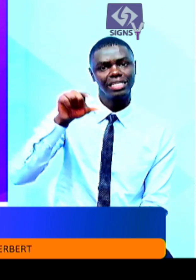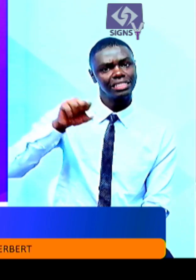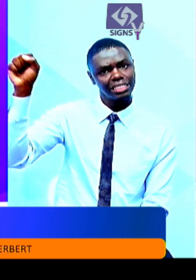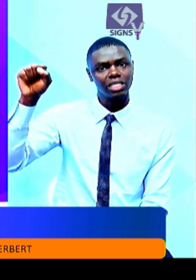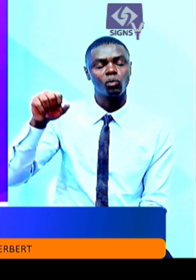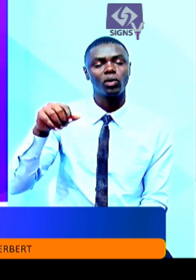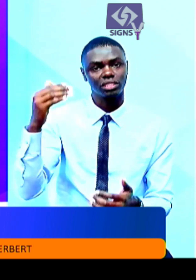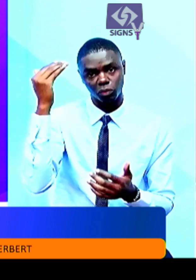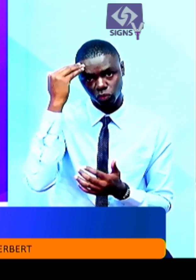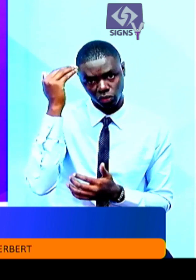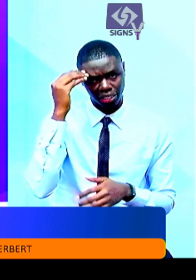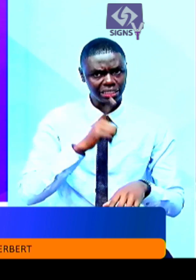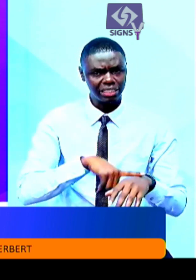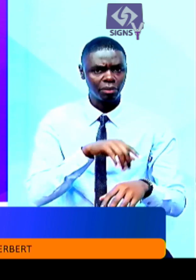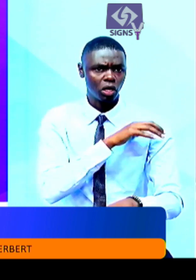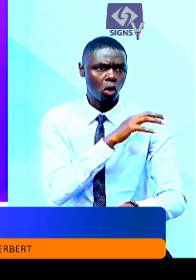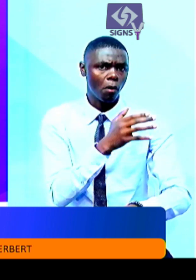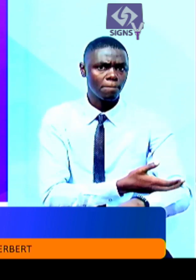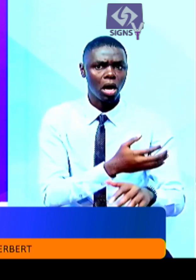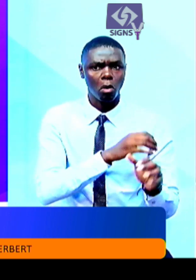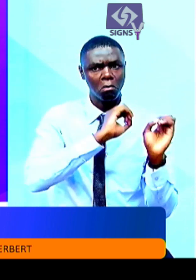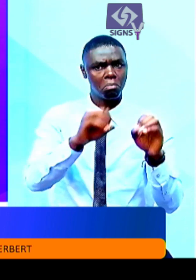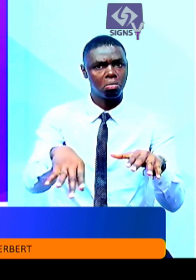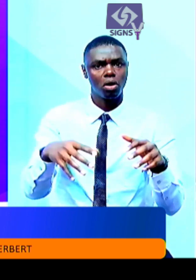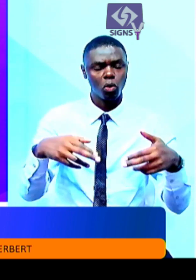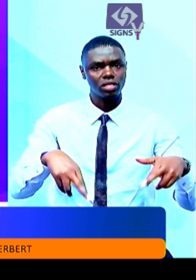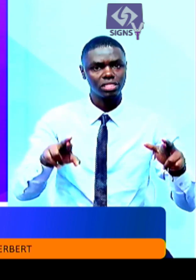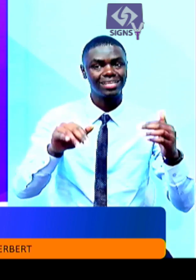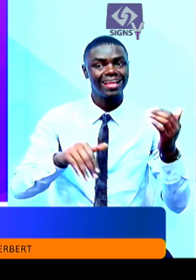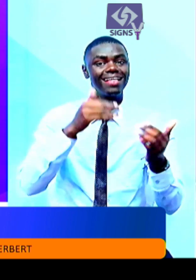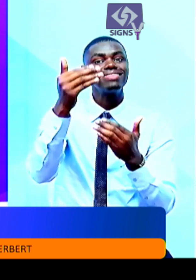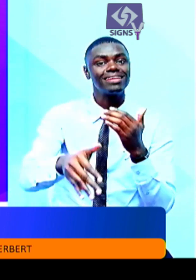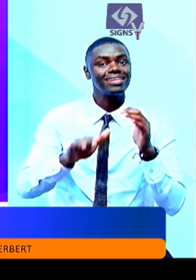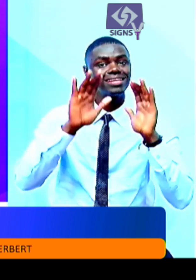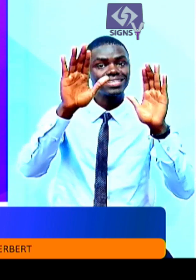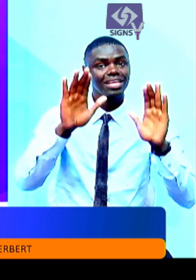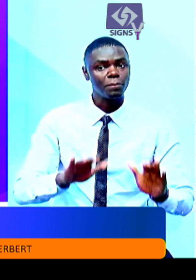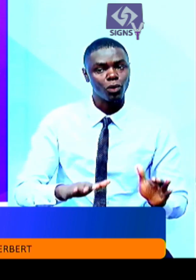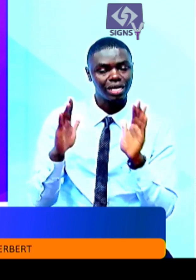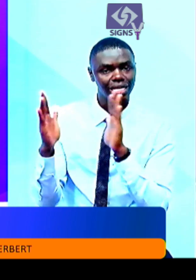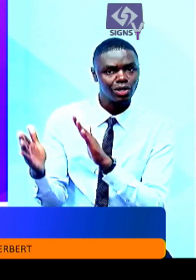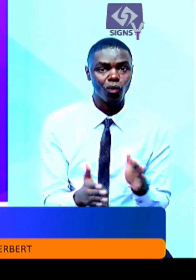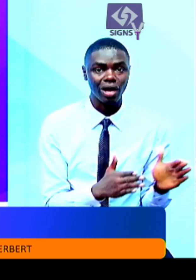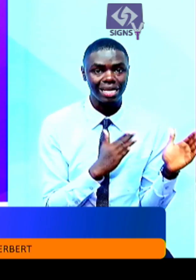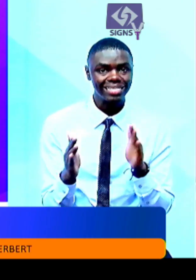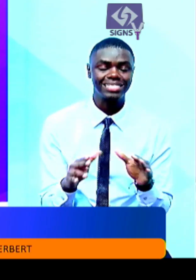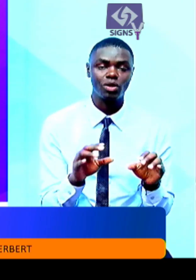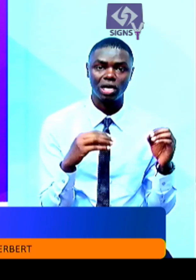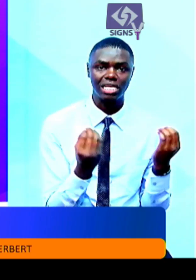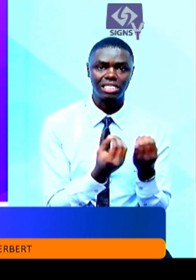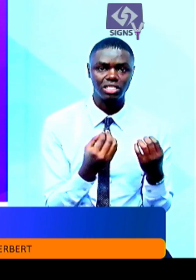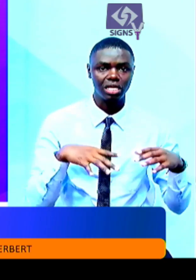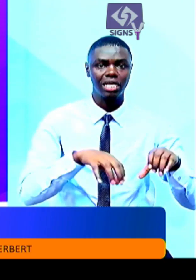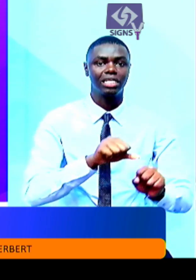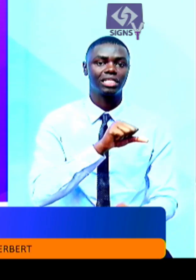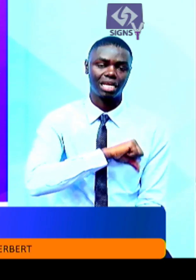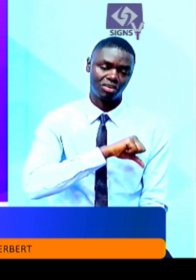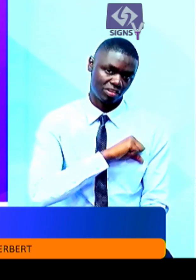supposed to realize that when power falls on the street, the next most organized organization takes advantage. That's